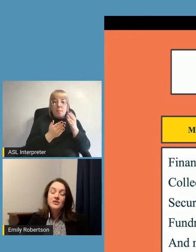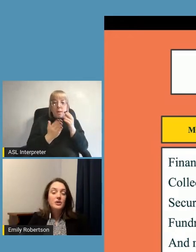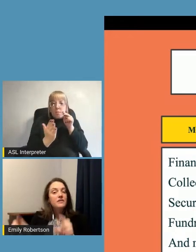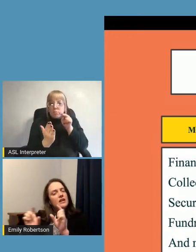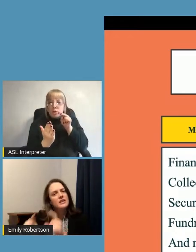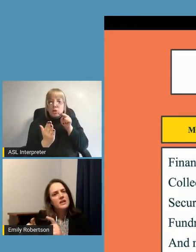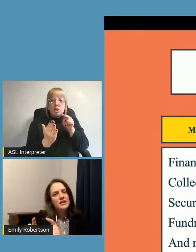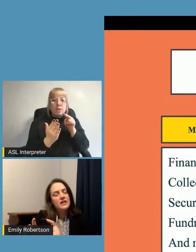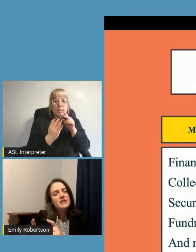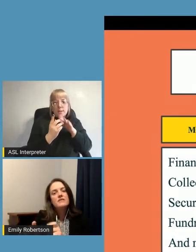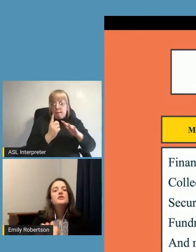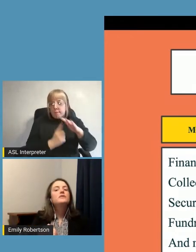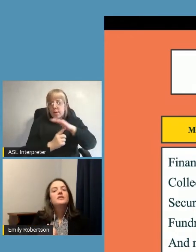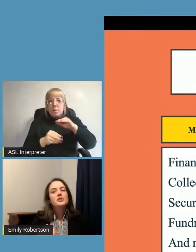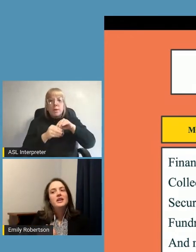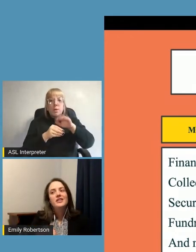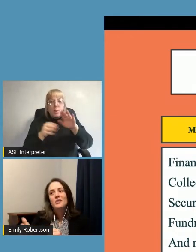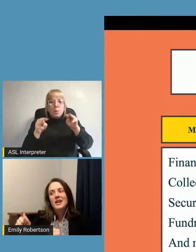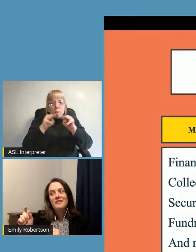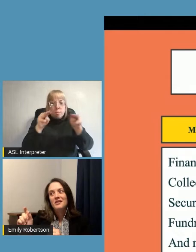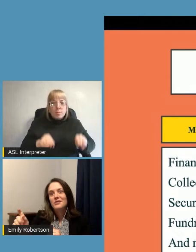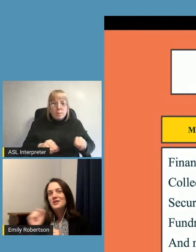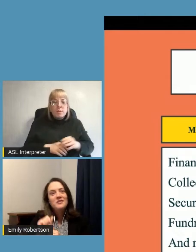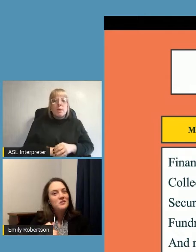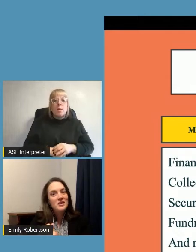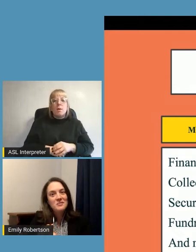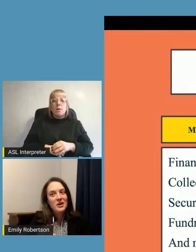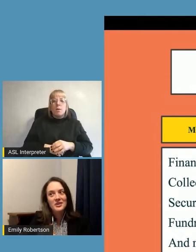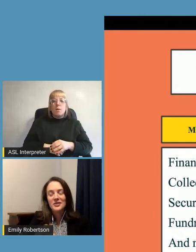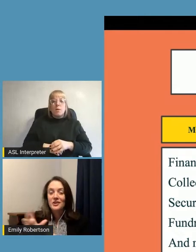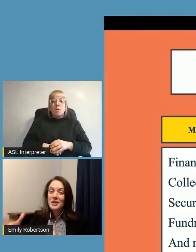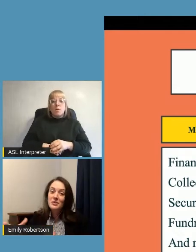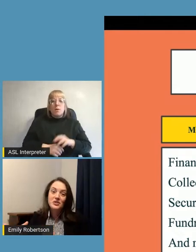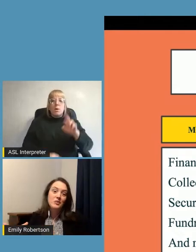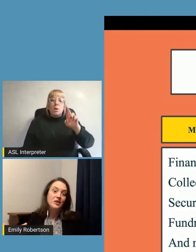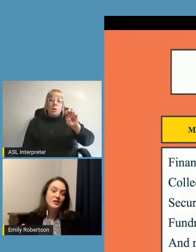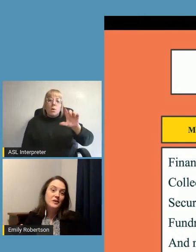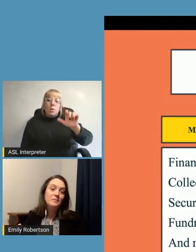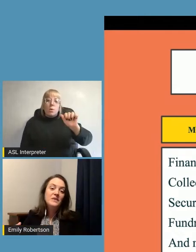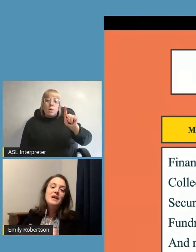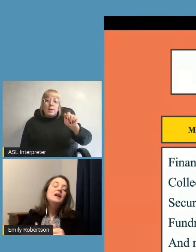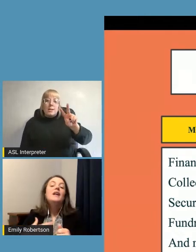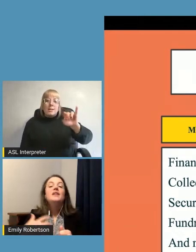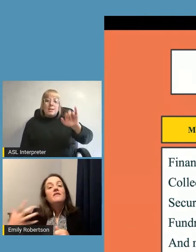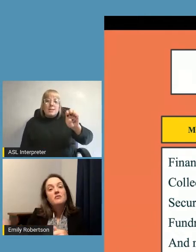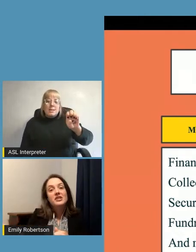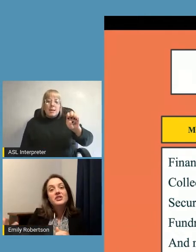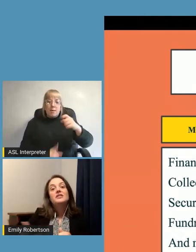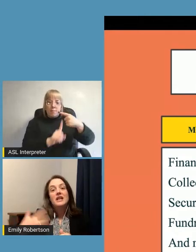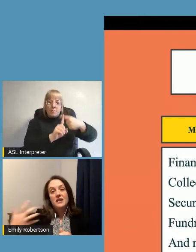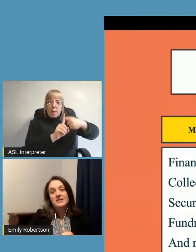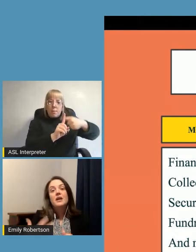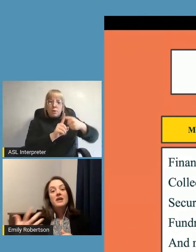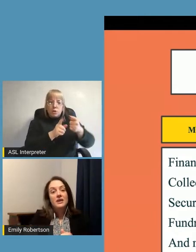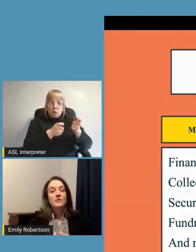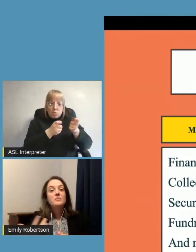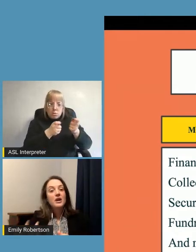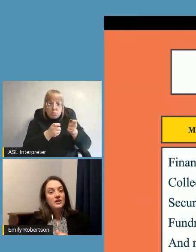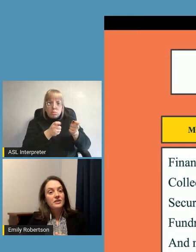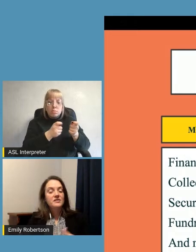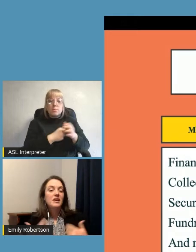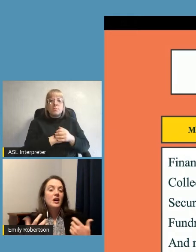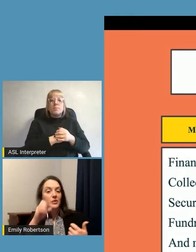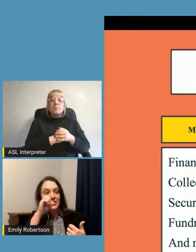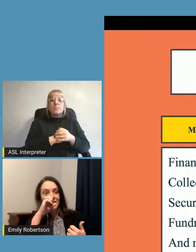your galleries, or even in an individual vitrine. You may have a relative humidity monitor or a temperature monitor. And the information, the data that's coming out of